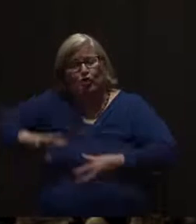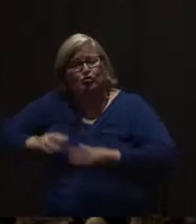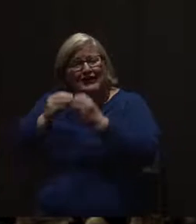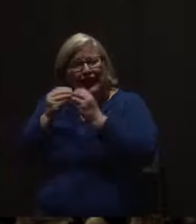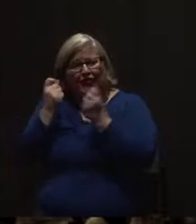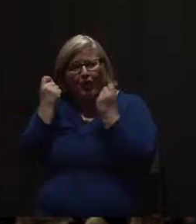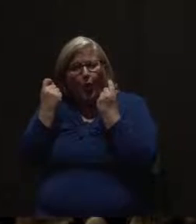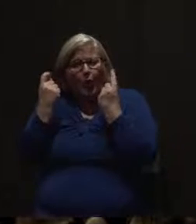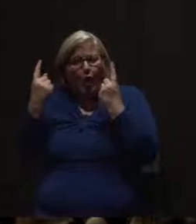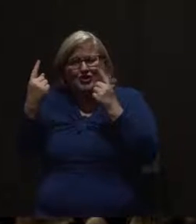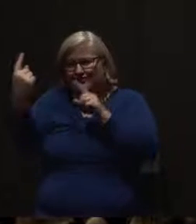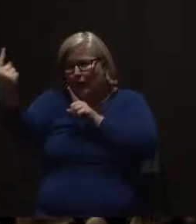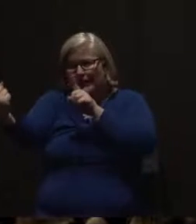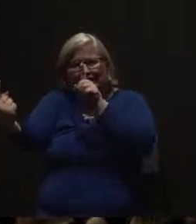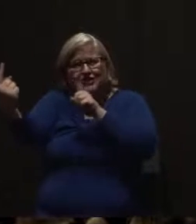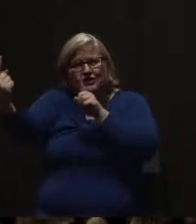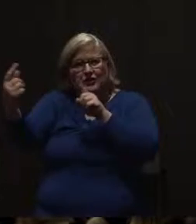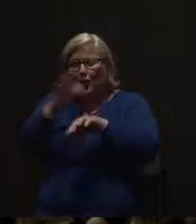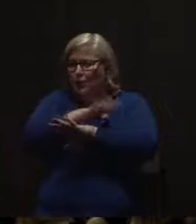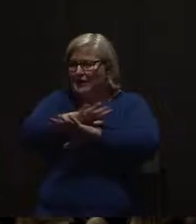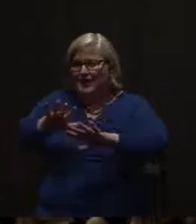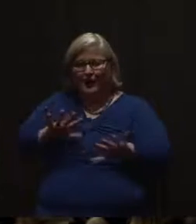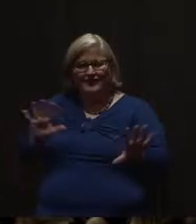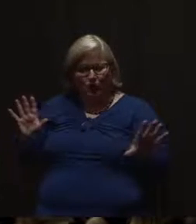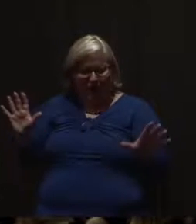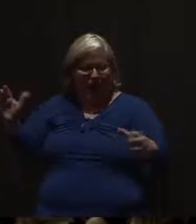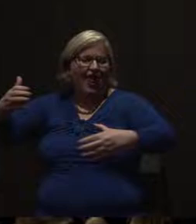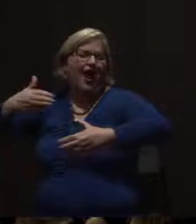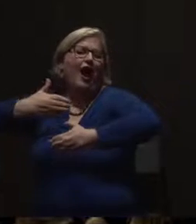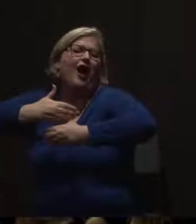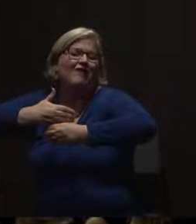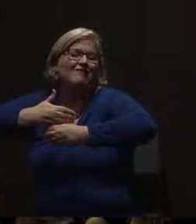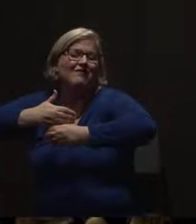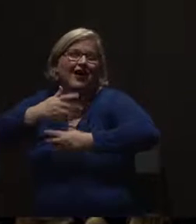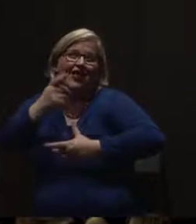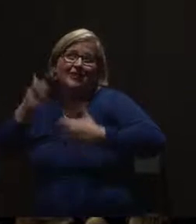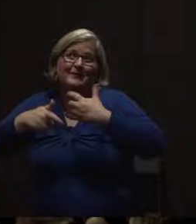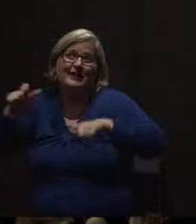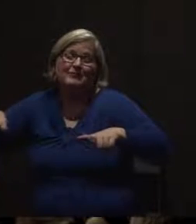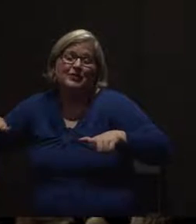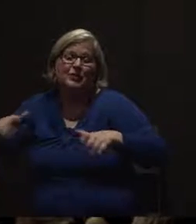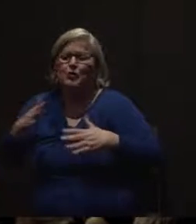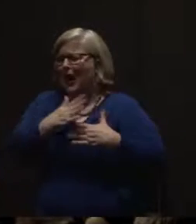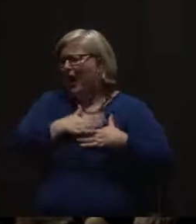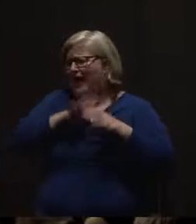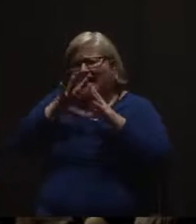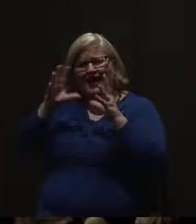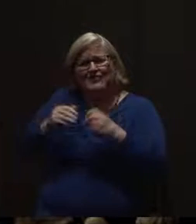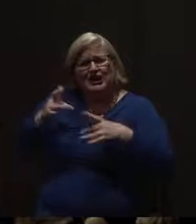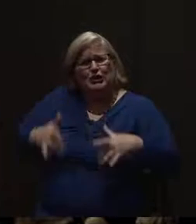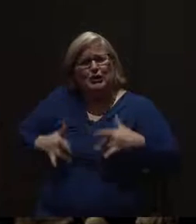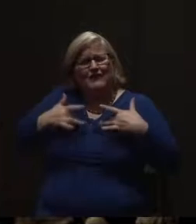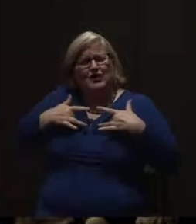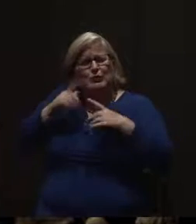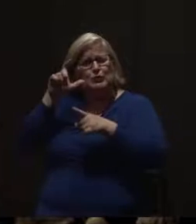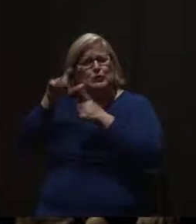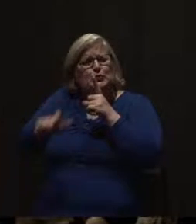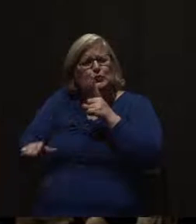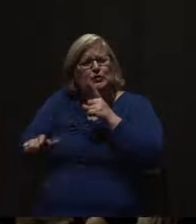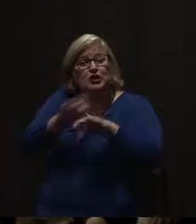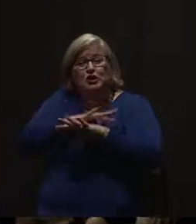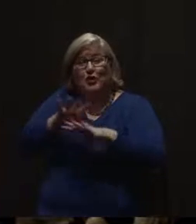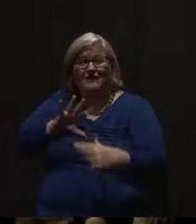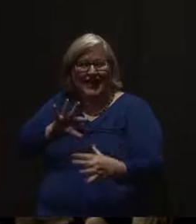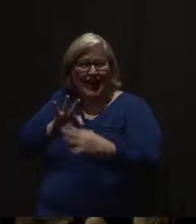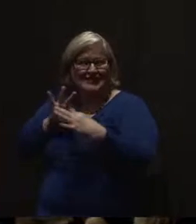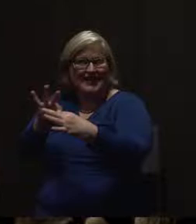And he means we don't have to cuddle with our opponents. We don't have to like everything they do. We don't even have to feel a deep sense of